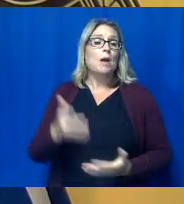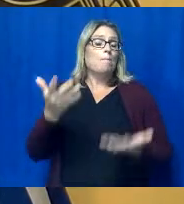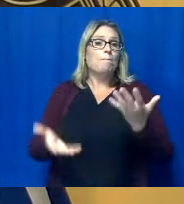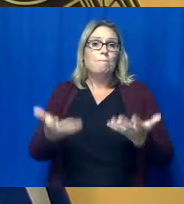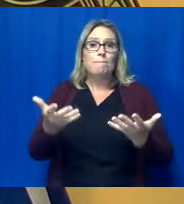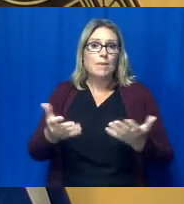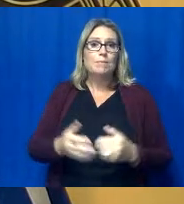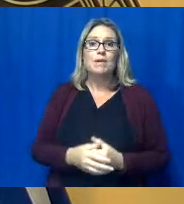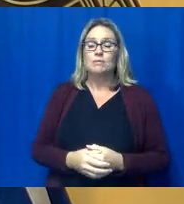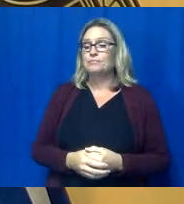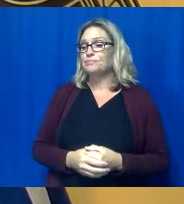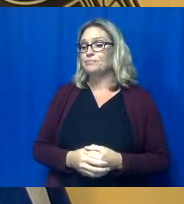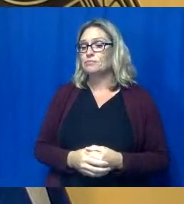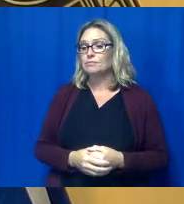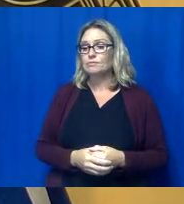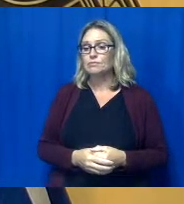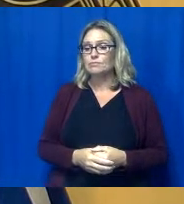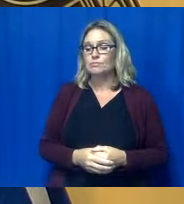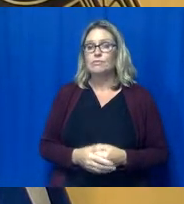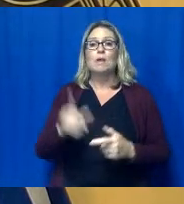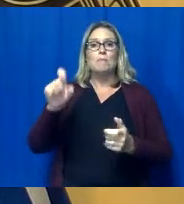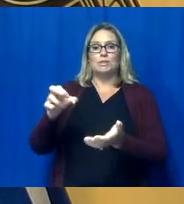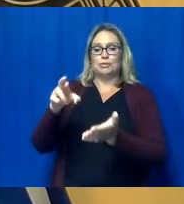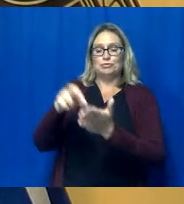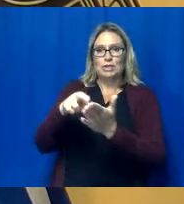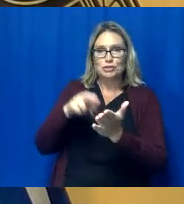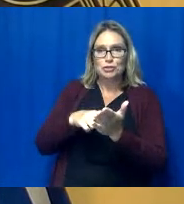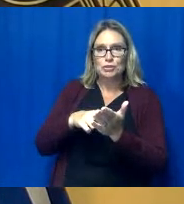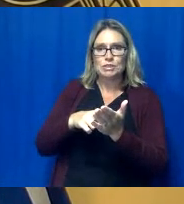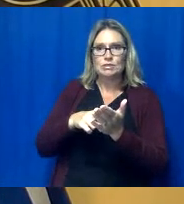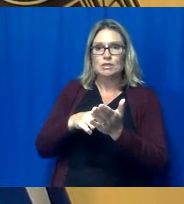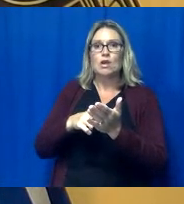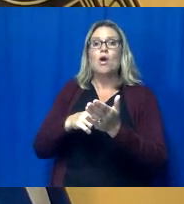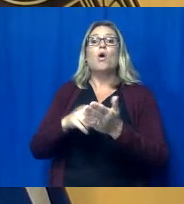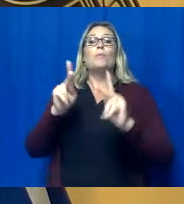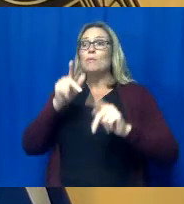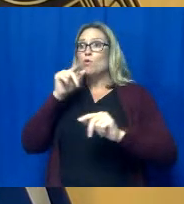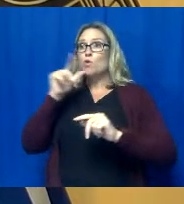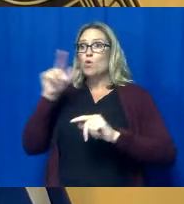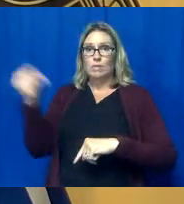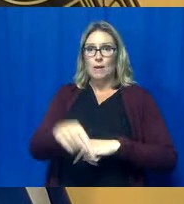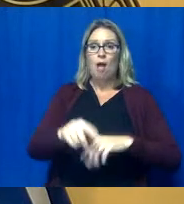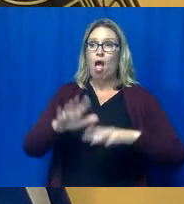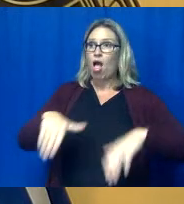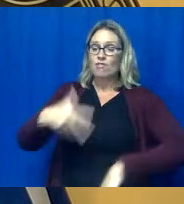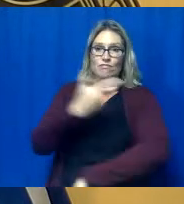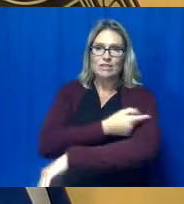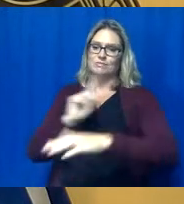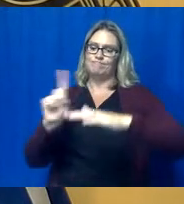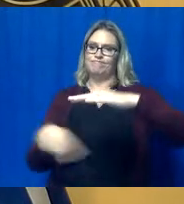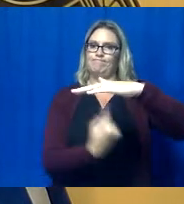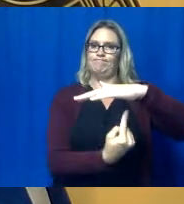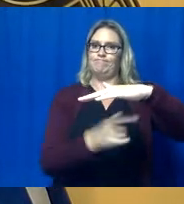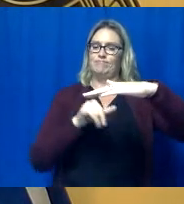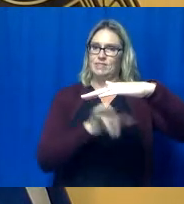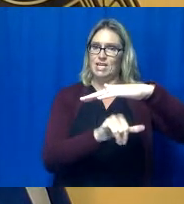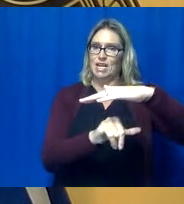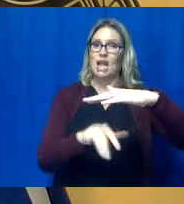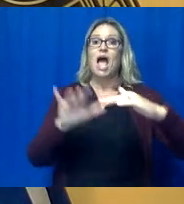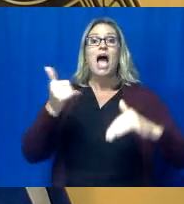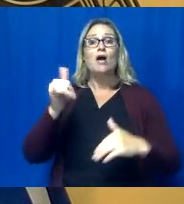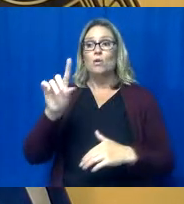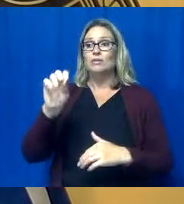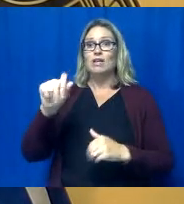of the following: registering and quarantining unvaccinated travelers, because that's how the Delta gets into your